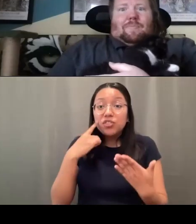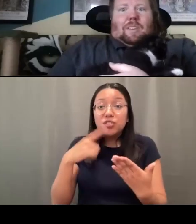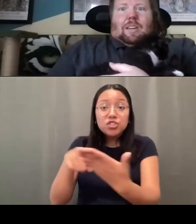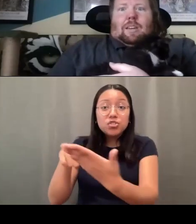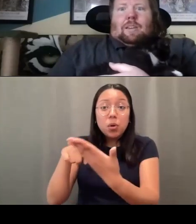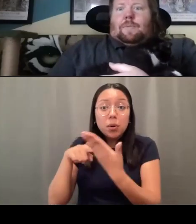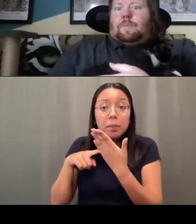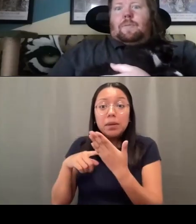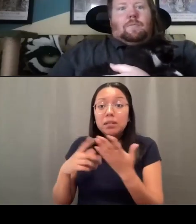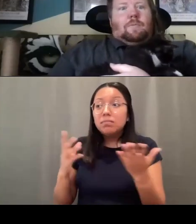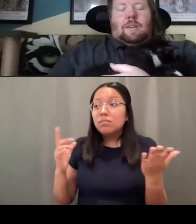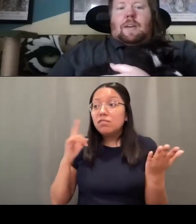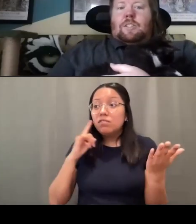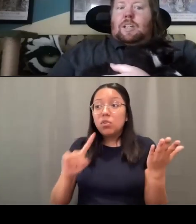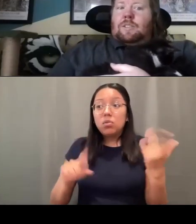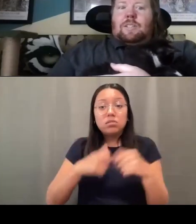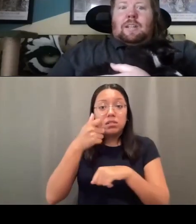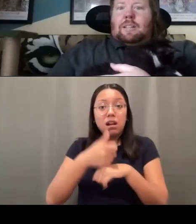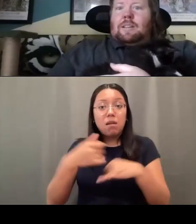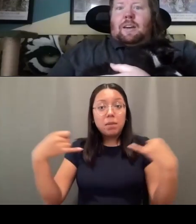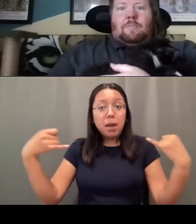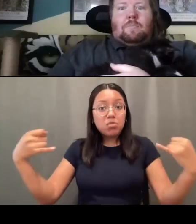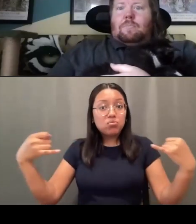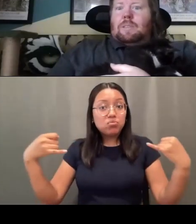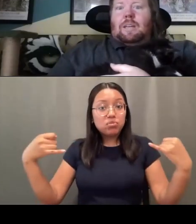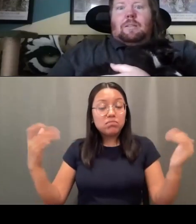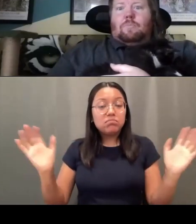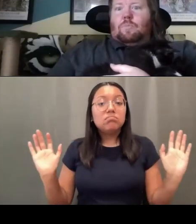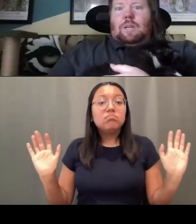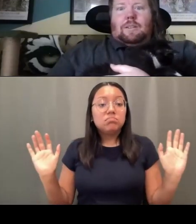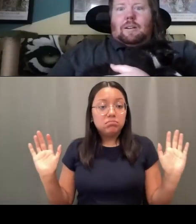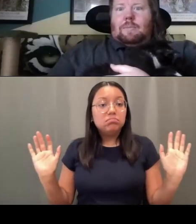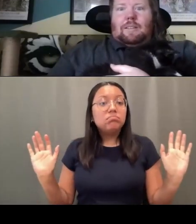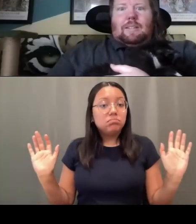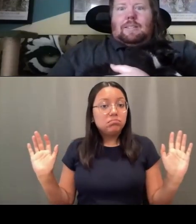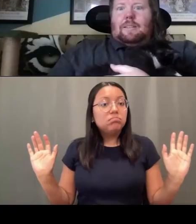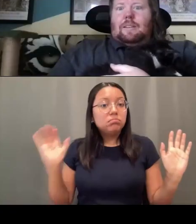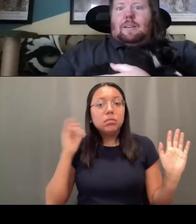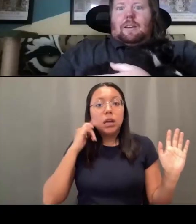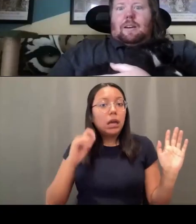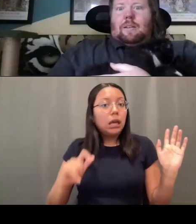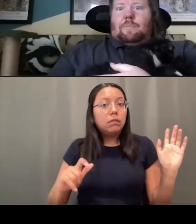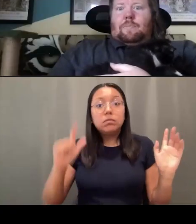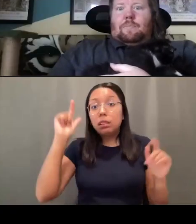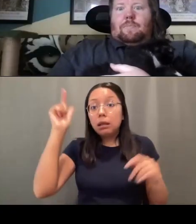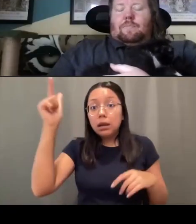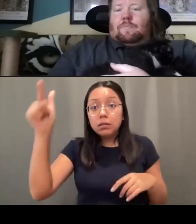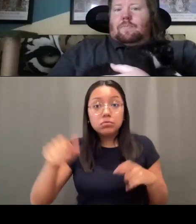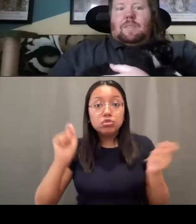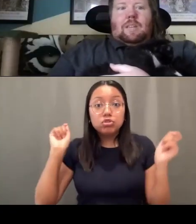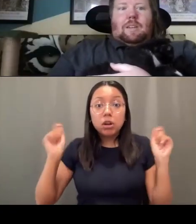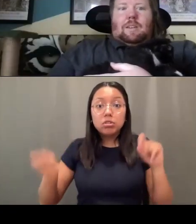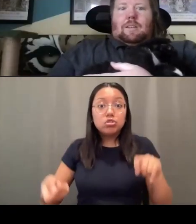Um, if if that changes at any time, like we can talk about this. Yeah. Um,